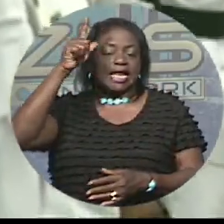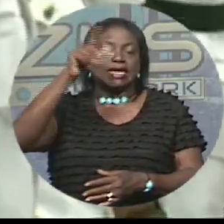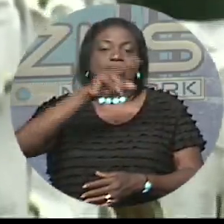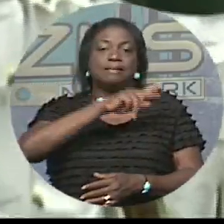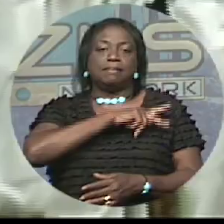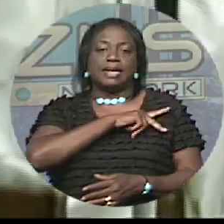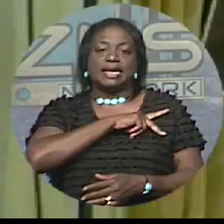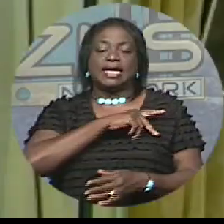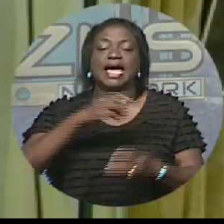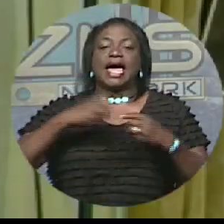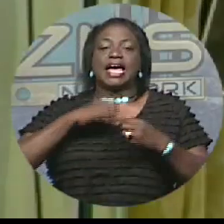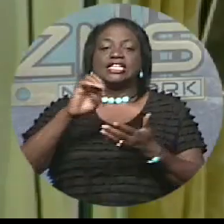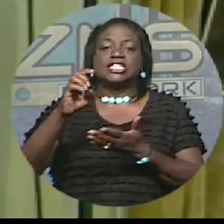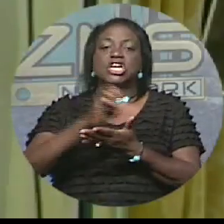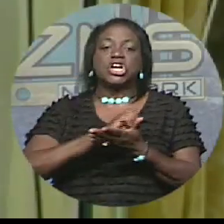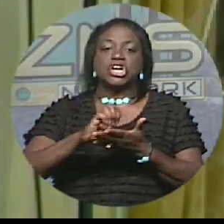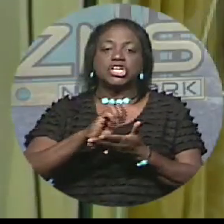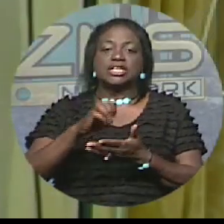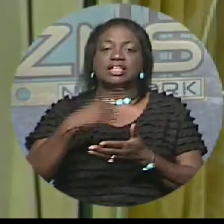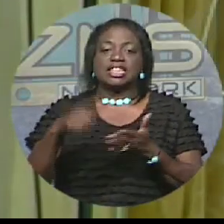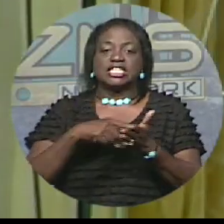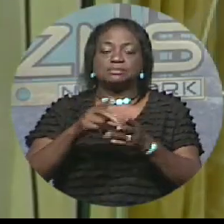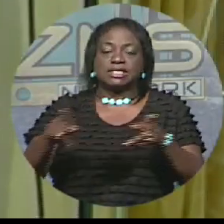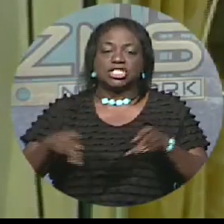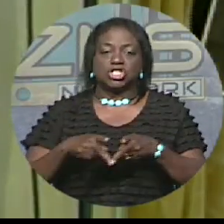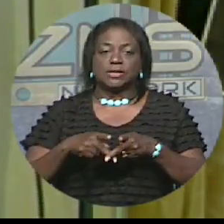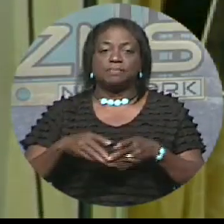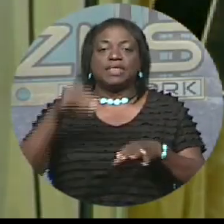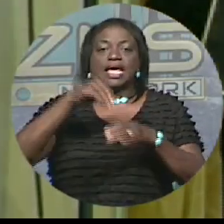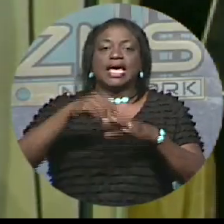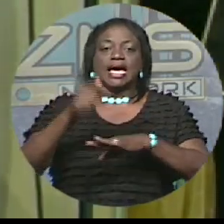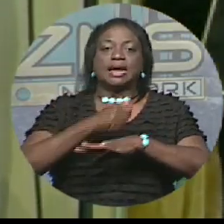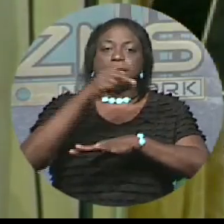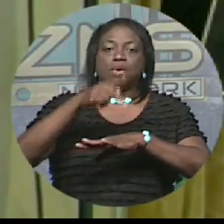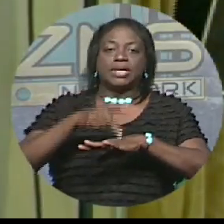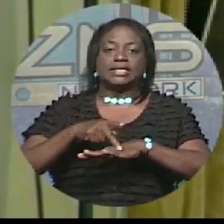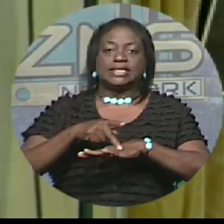earned her this position. In appointing Dame Marguerite,